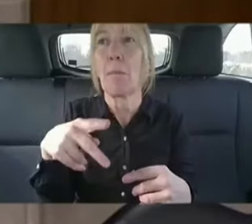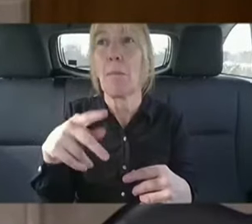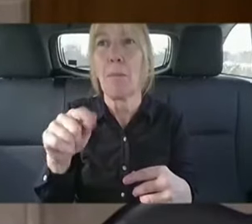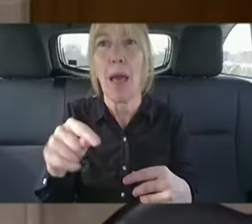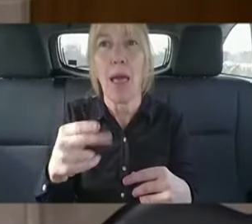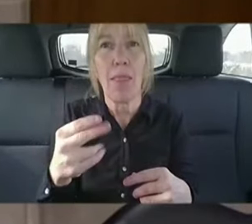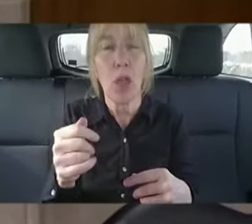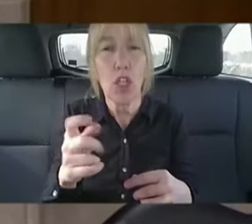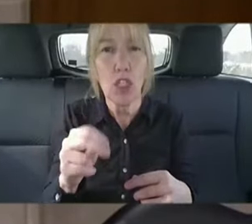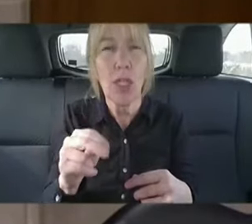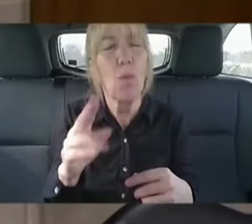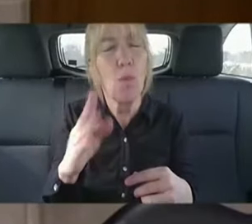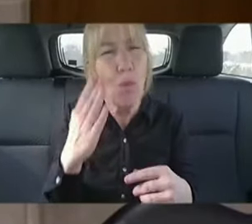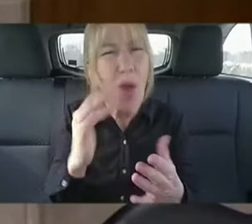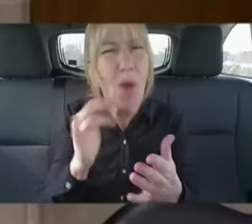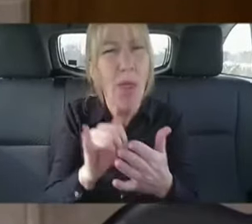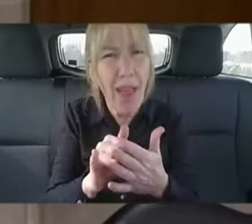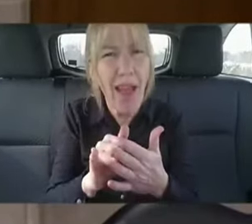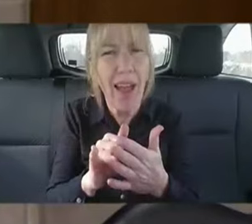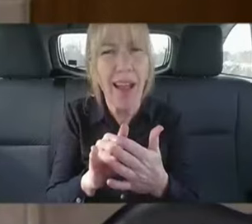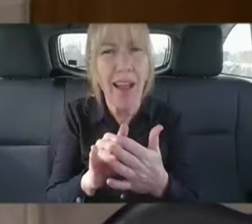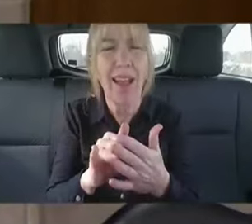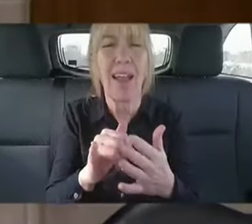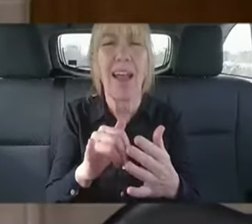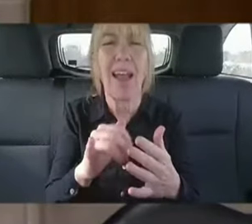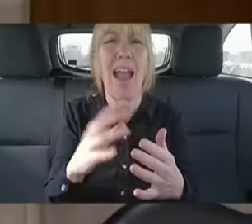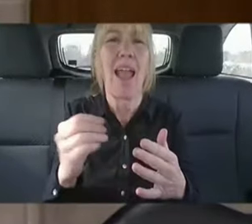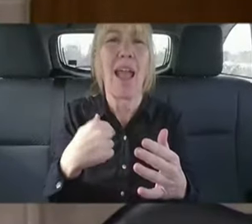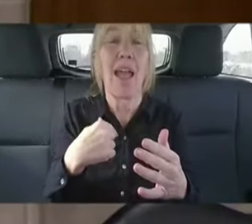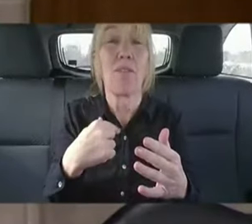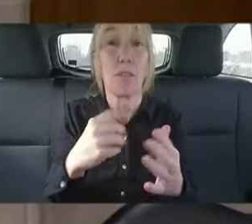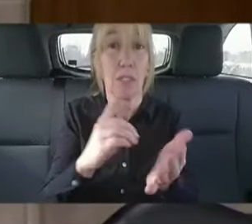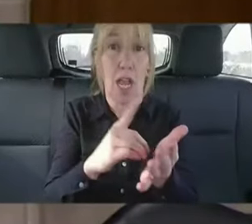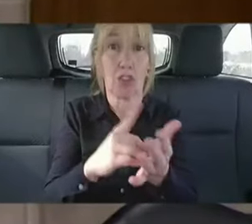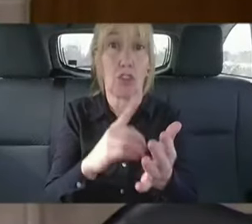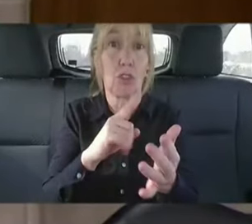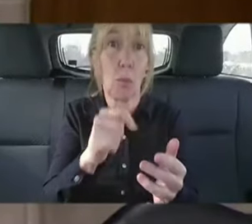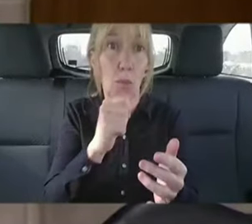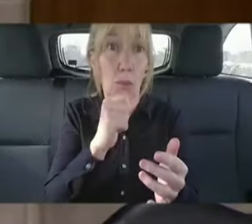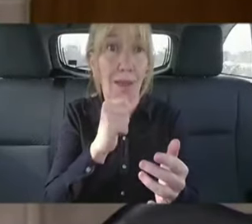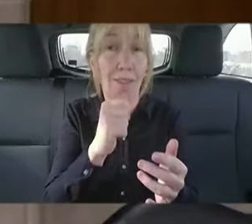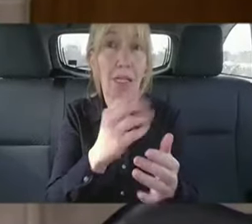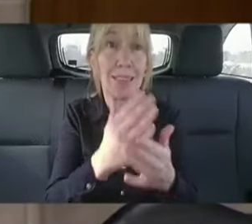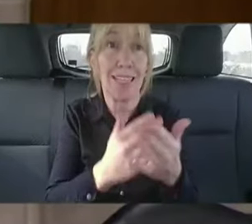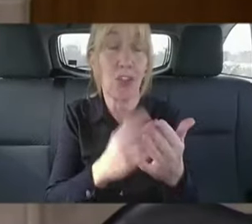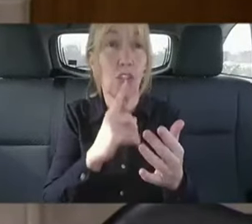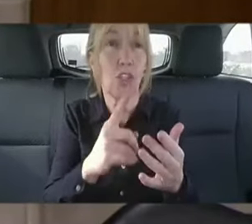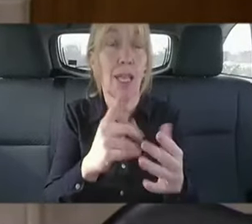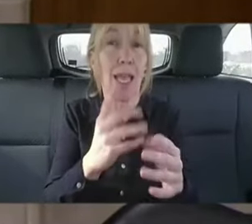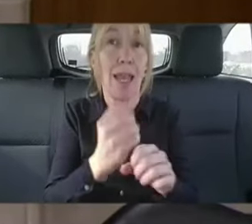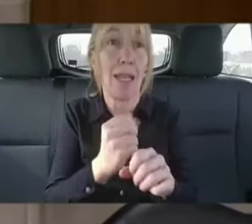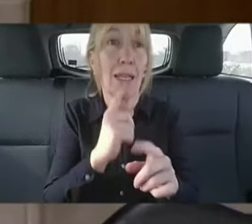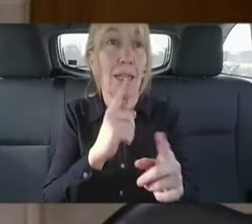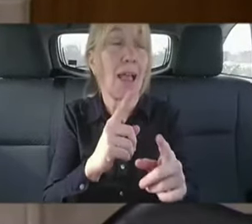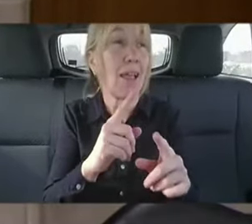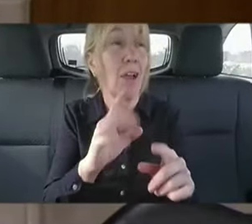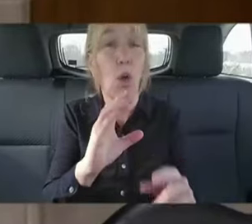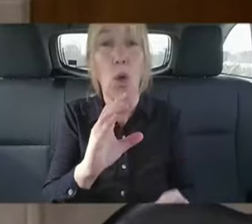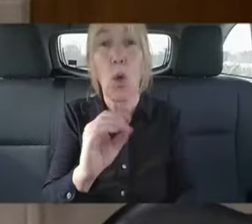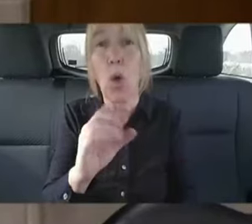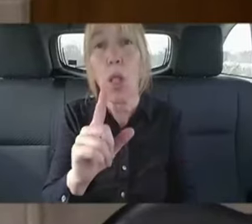And from the doctors on the cutting edge in the private sector, they're getting cytokine panels and coagulation